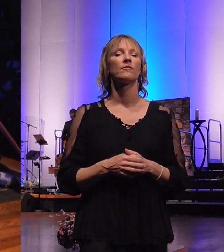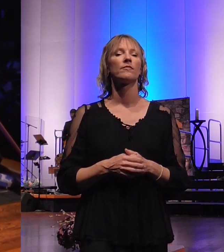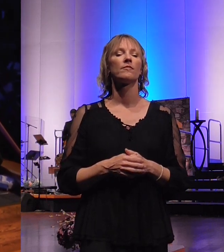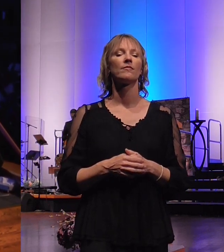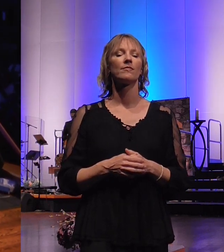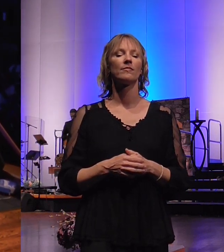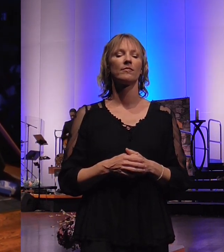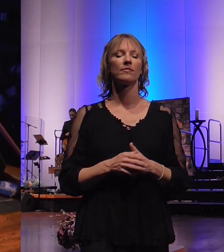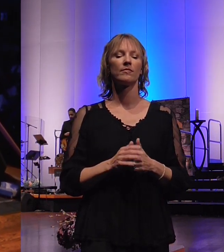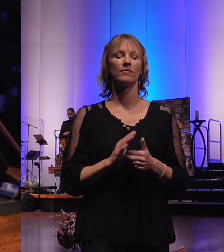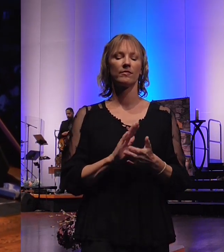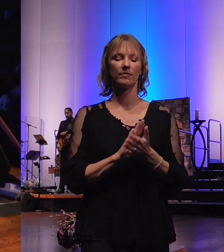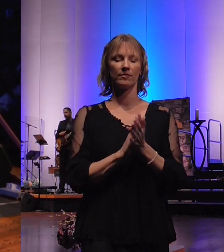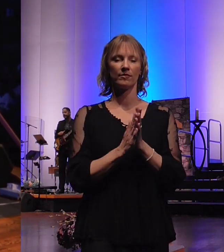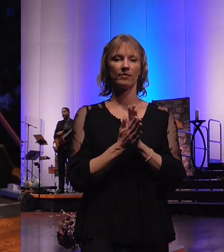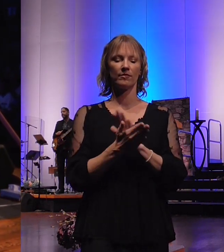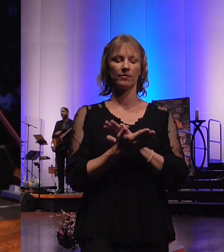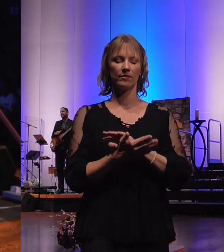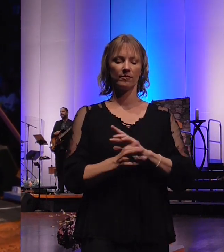Get ready,